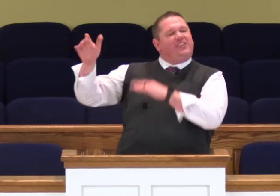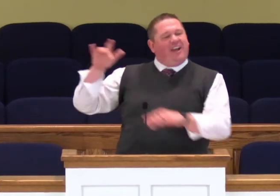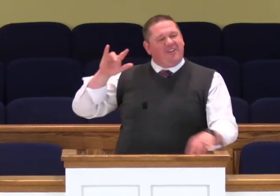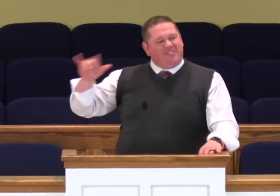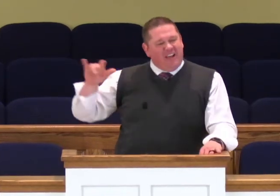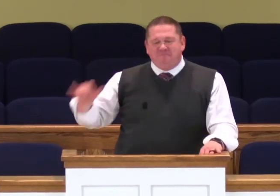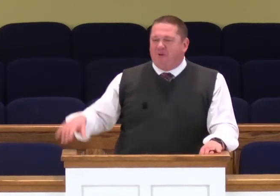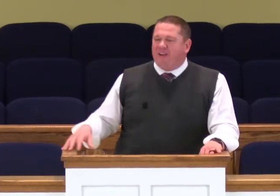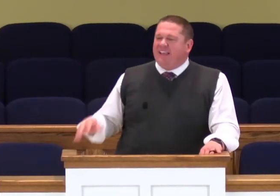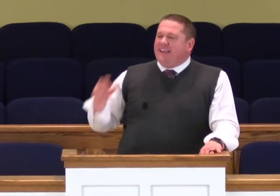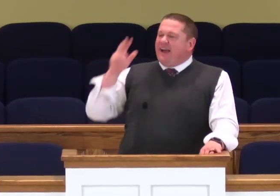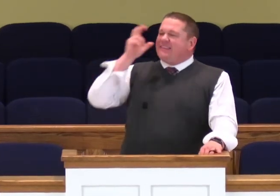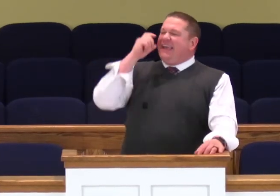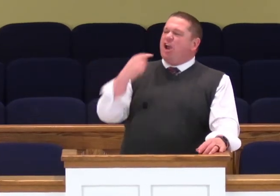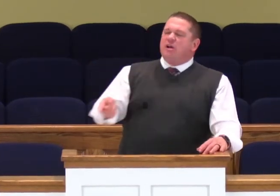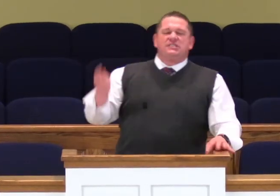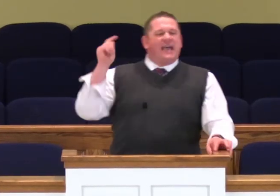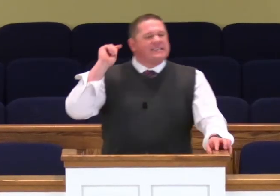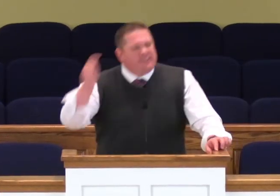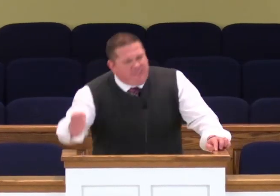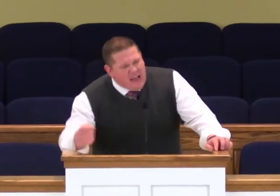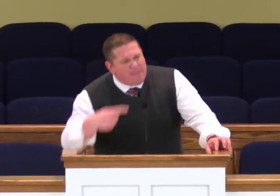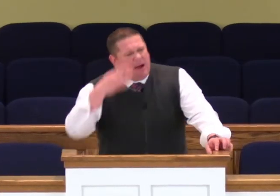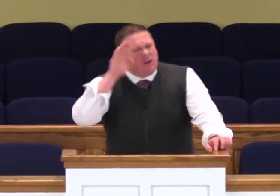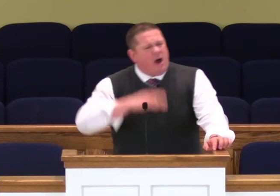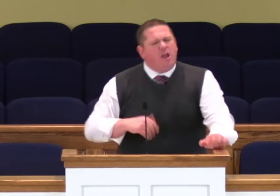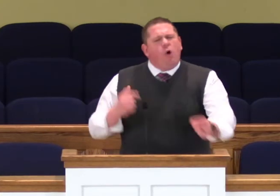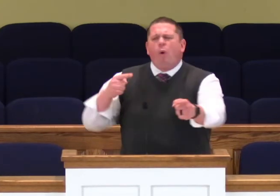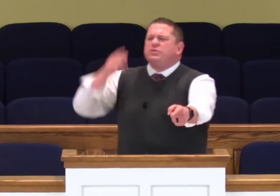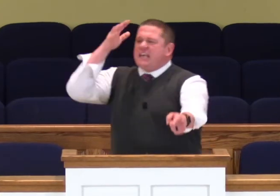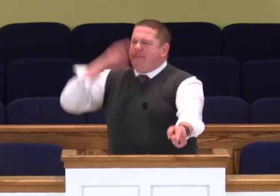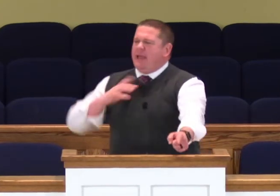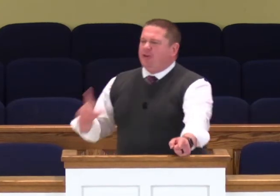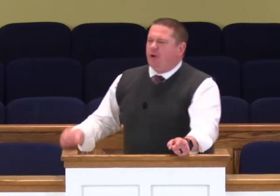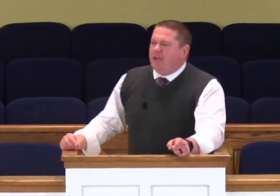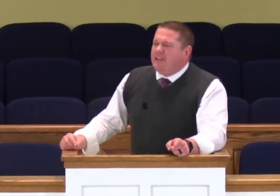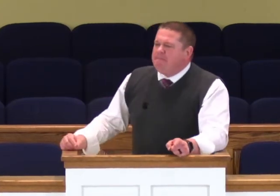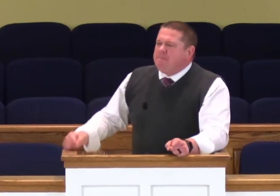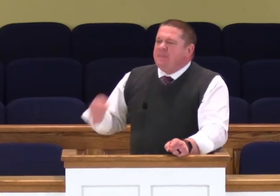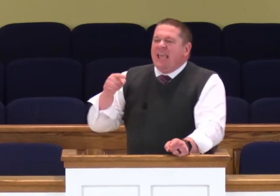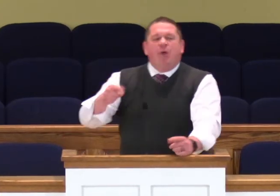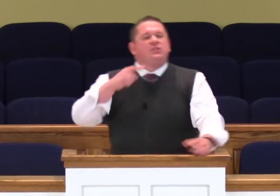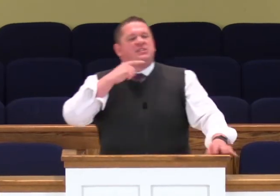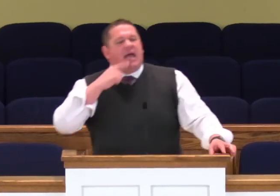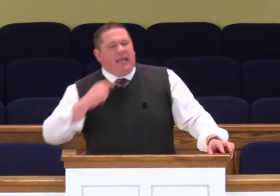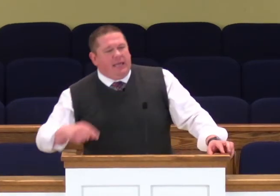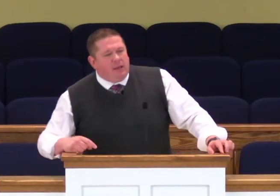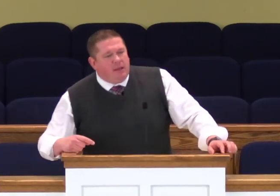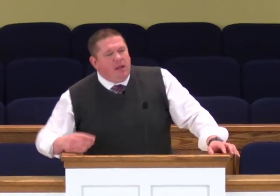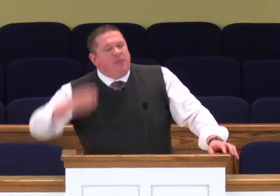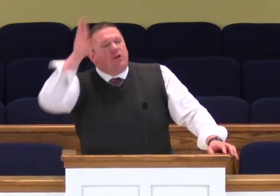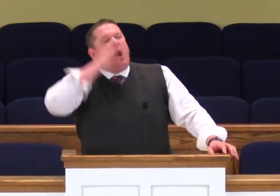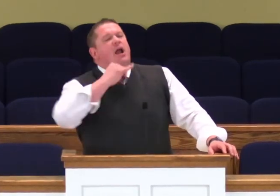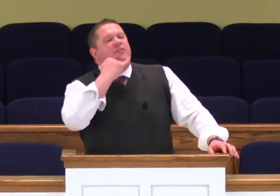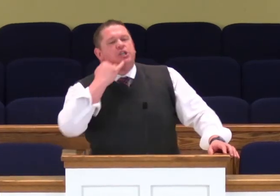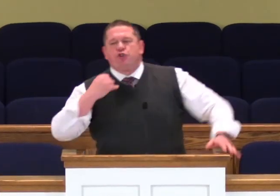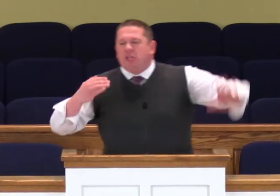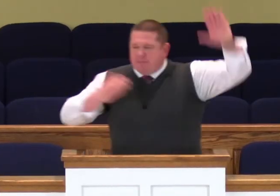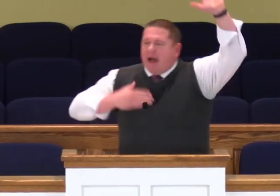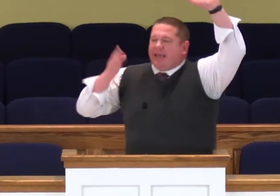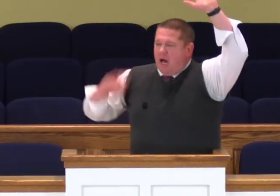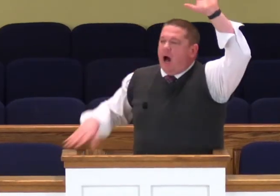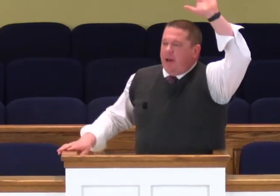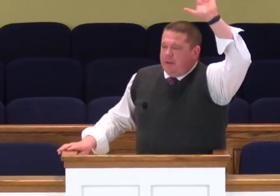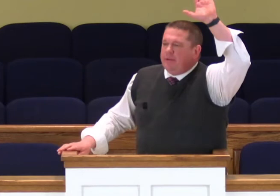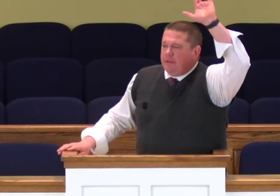drive to the airport got to hear us testifying about God. What was that man doing? He was saying, the God of Israel